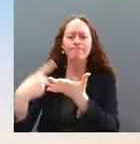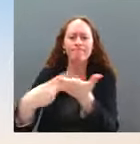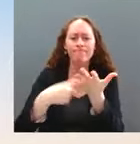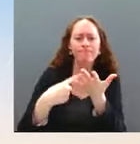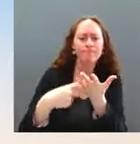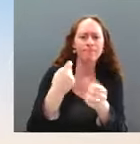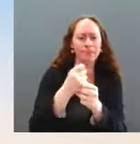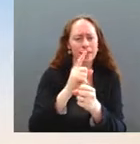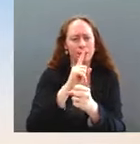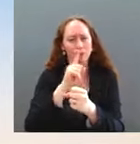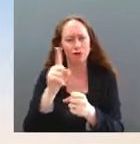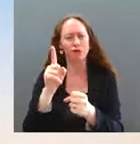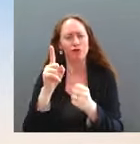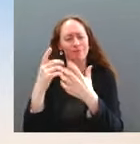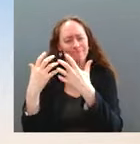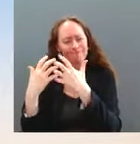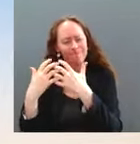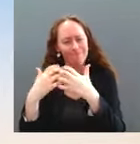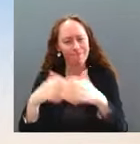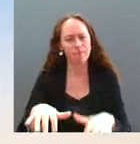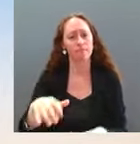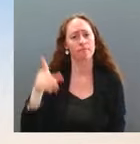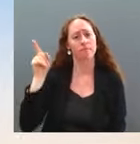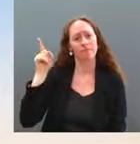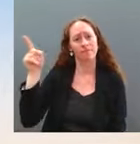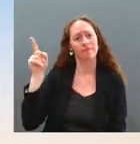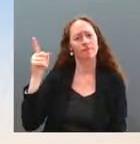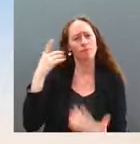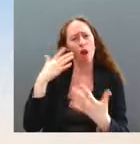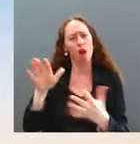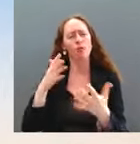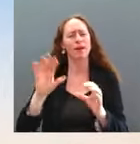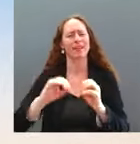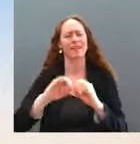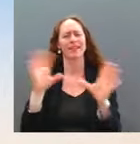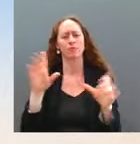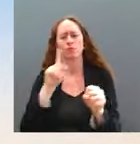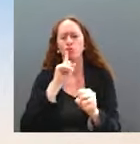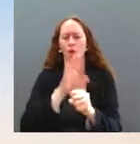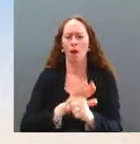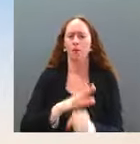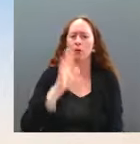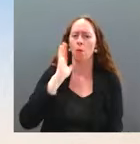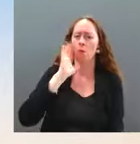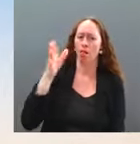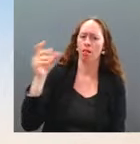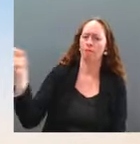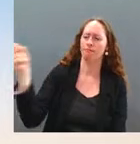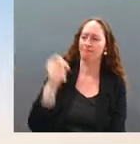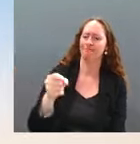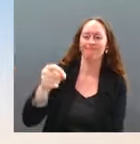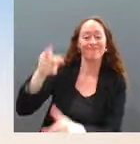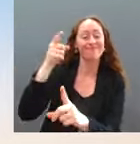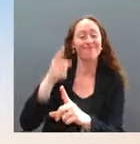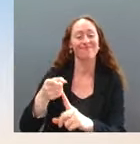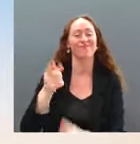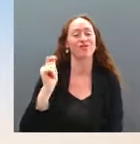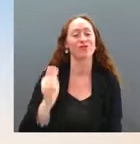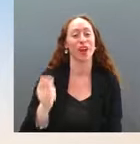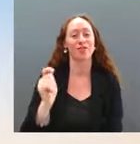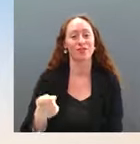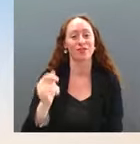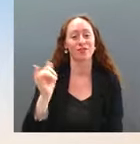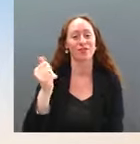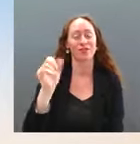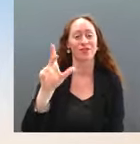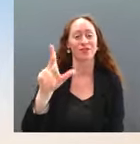thorough consideration, as you know, chose Judge Jackson. The President's outreach, Justice Jackson, I guess we can now call her, the